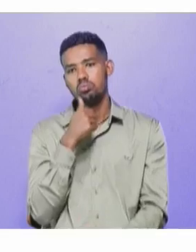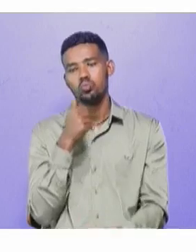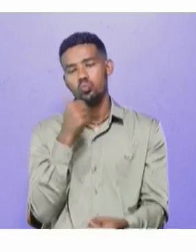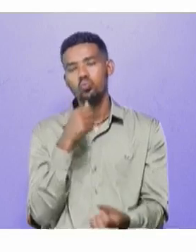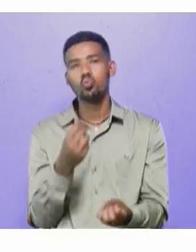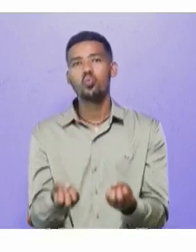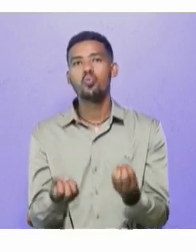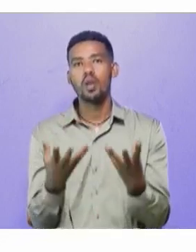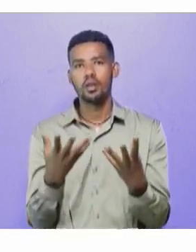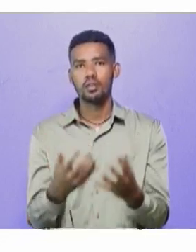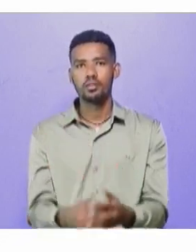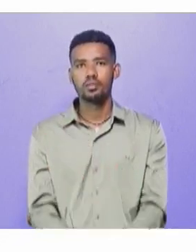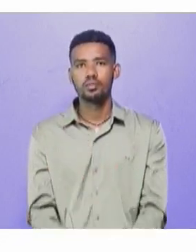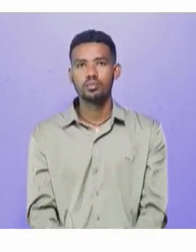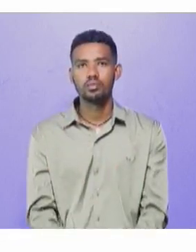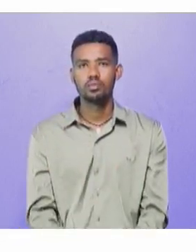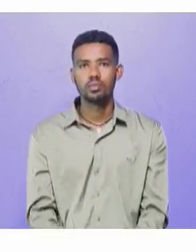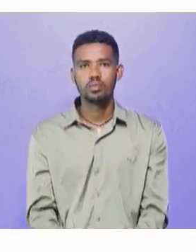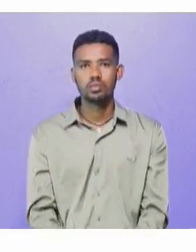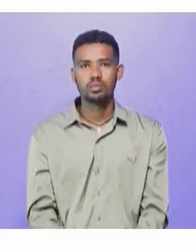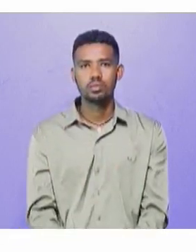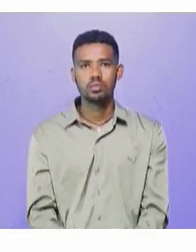women.